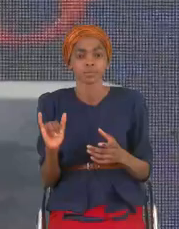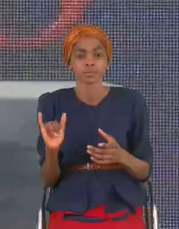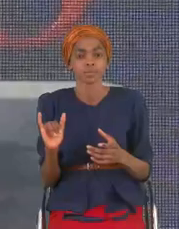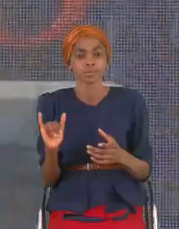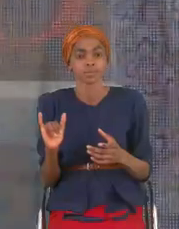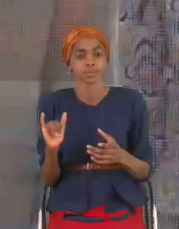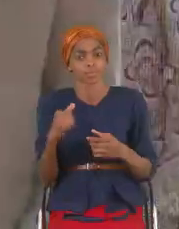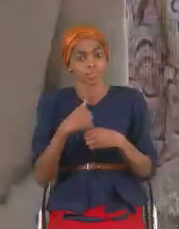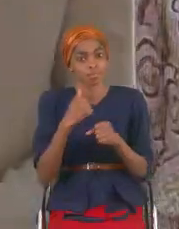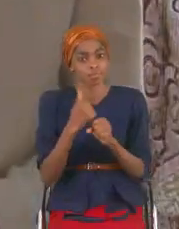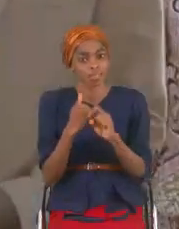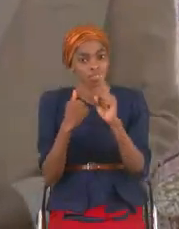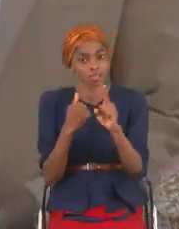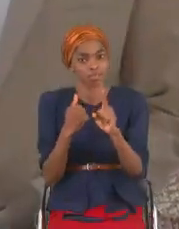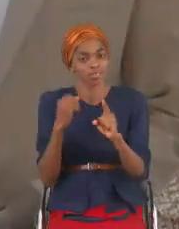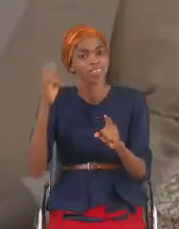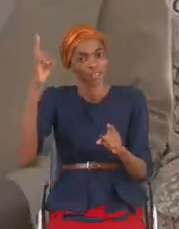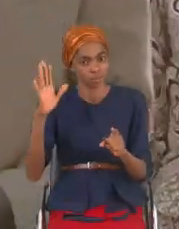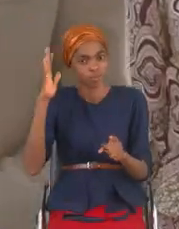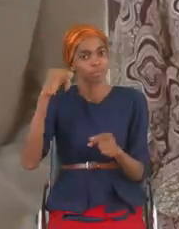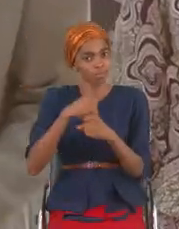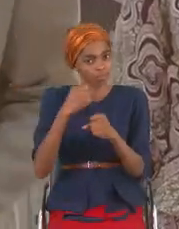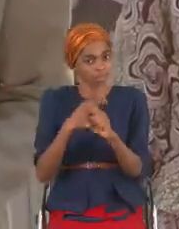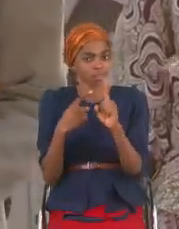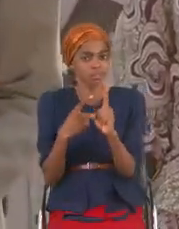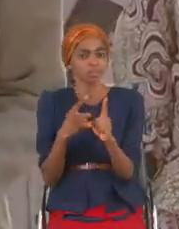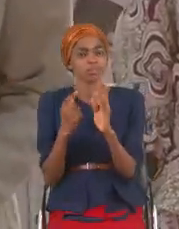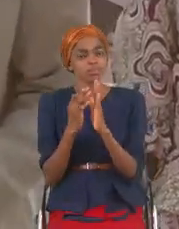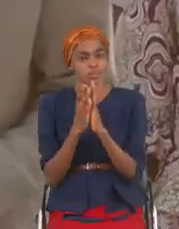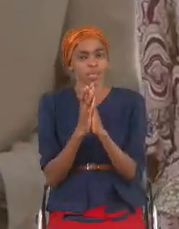Make you, he'll make you